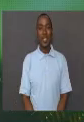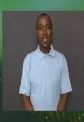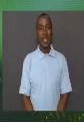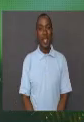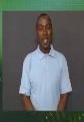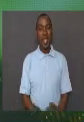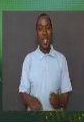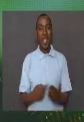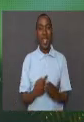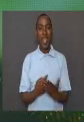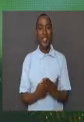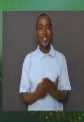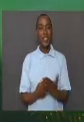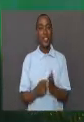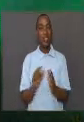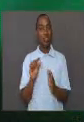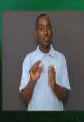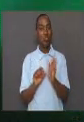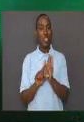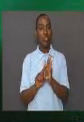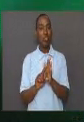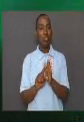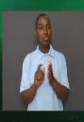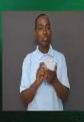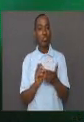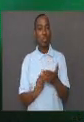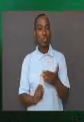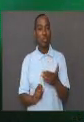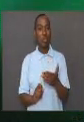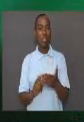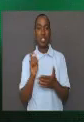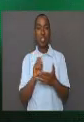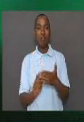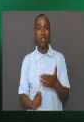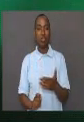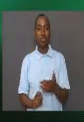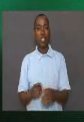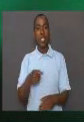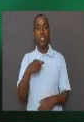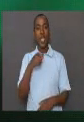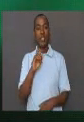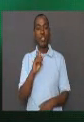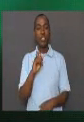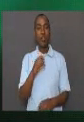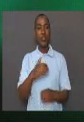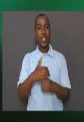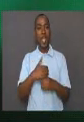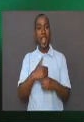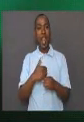to list a few examples? You may have listed edge,